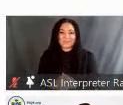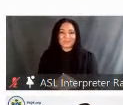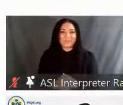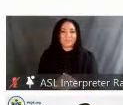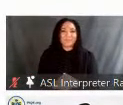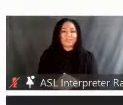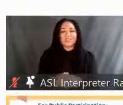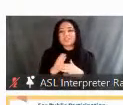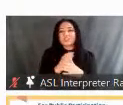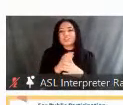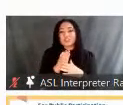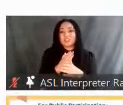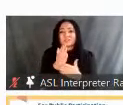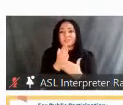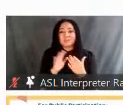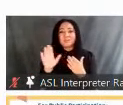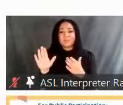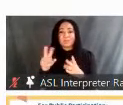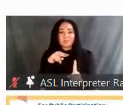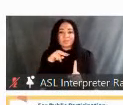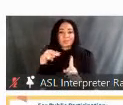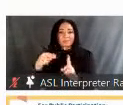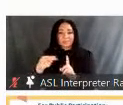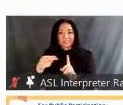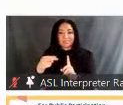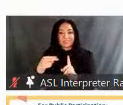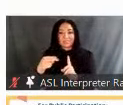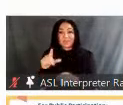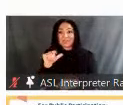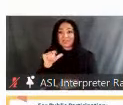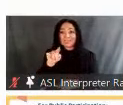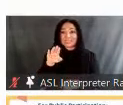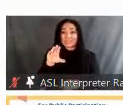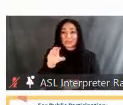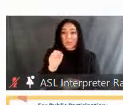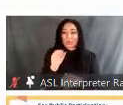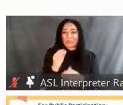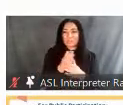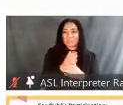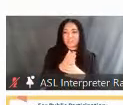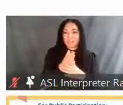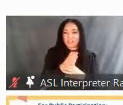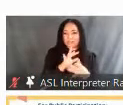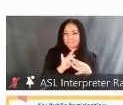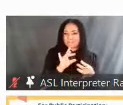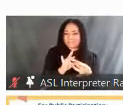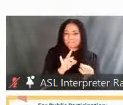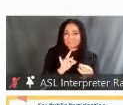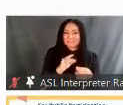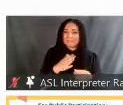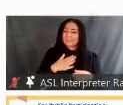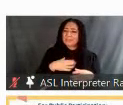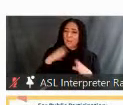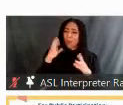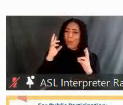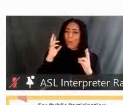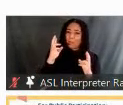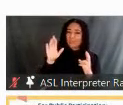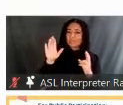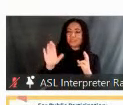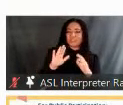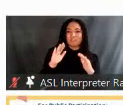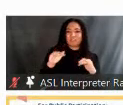To share some of the perspectives of these families, a Latino participant shared their hope is for their children to gain